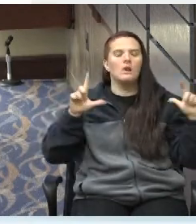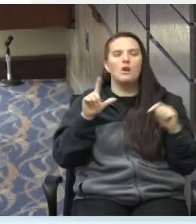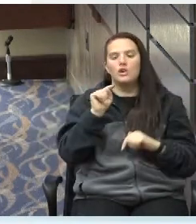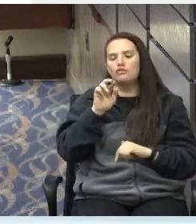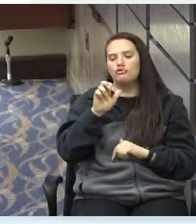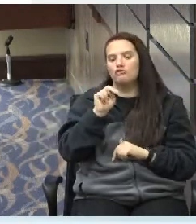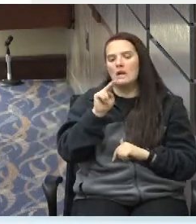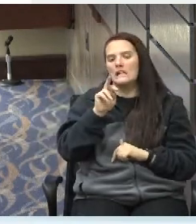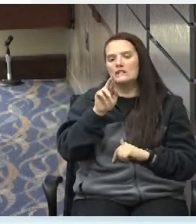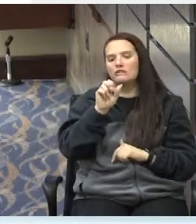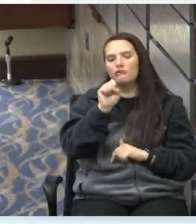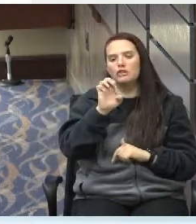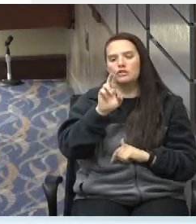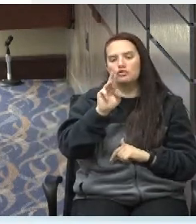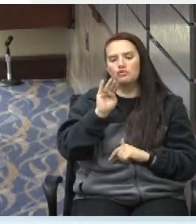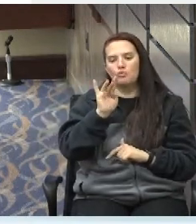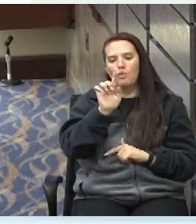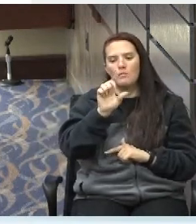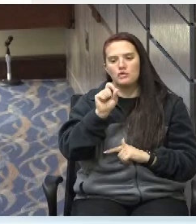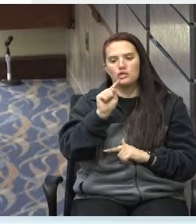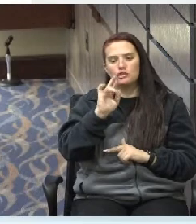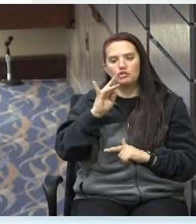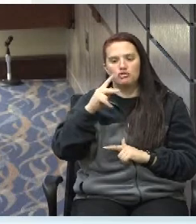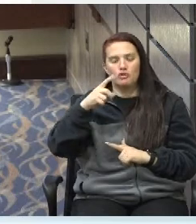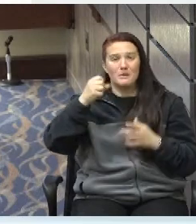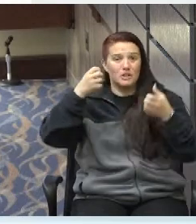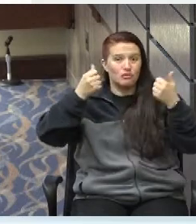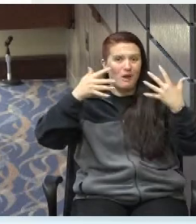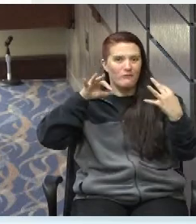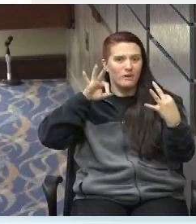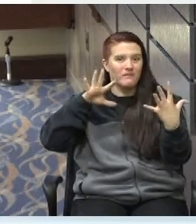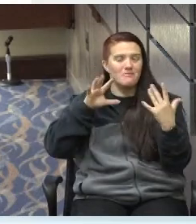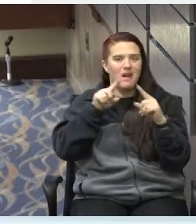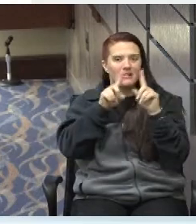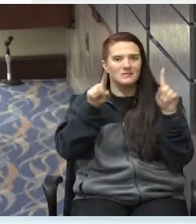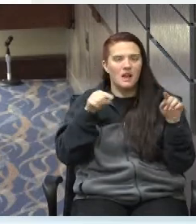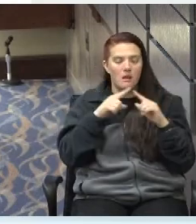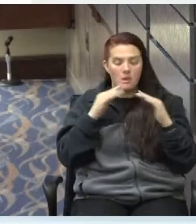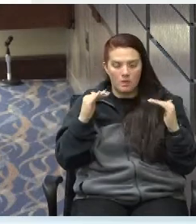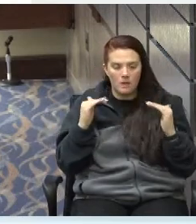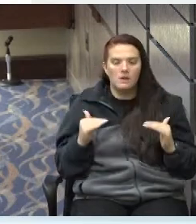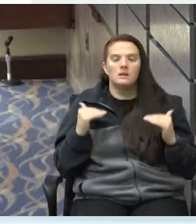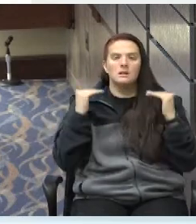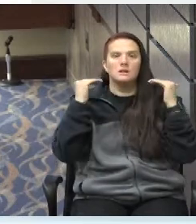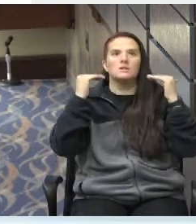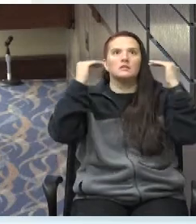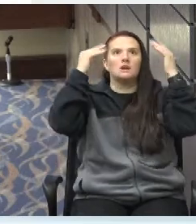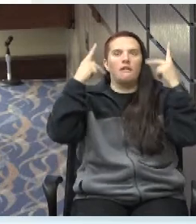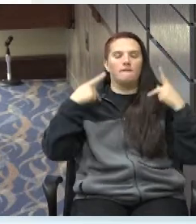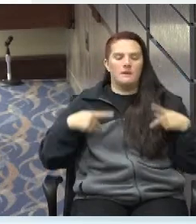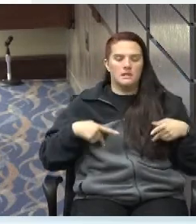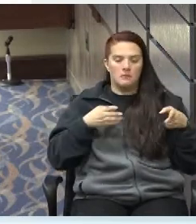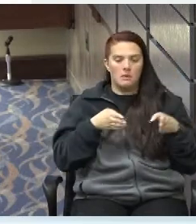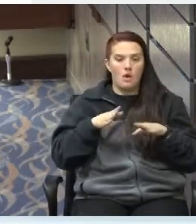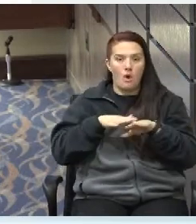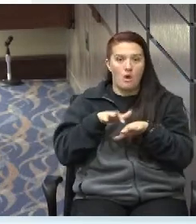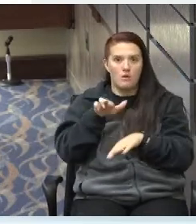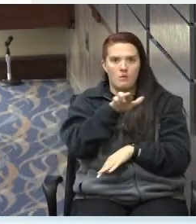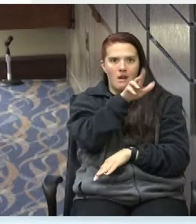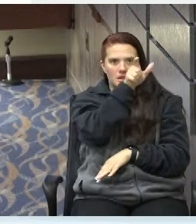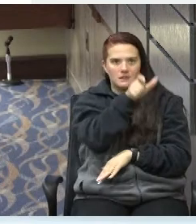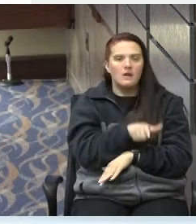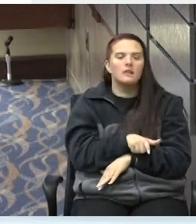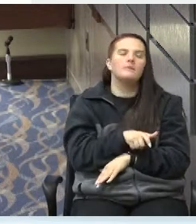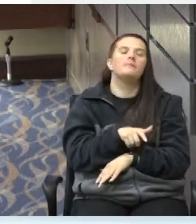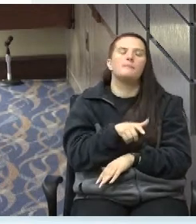rumble strips, driver feedback signs, and then we move all the way up to the physical measures on the right side